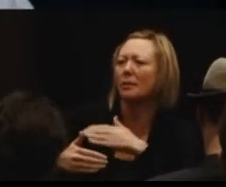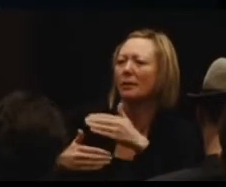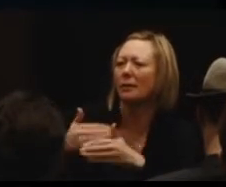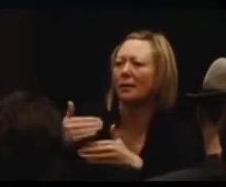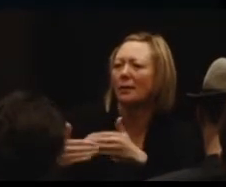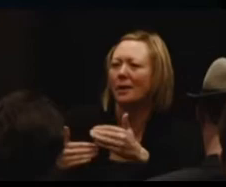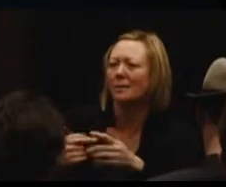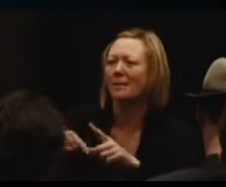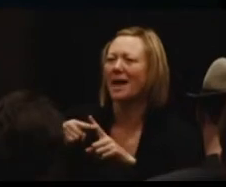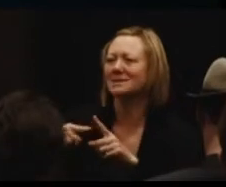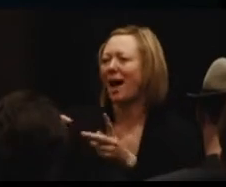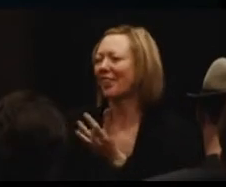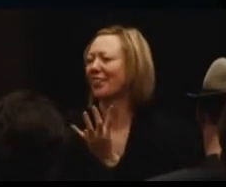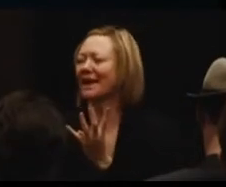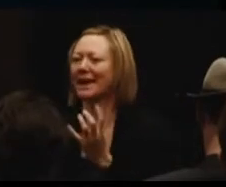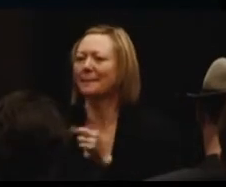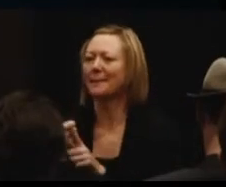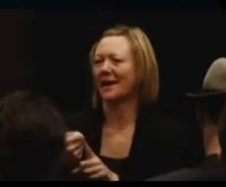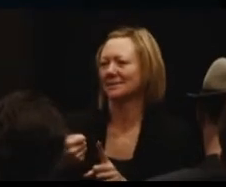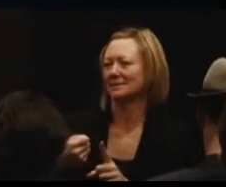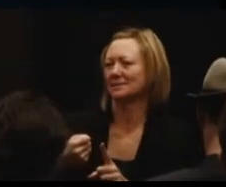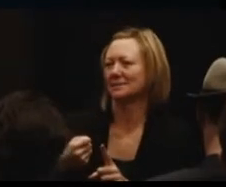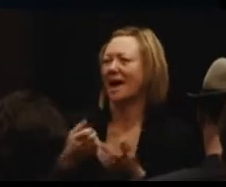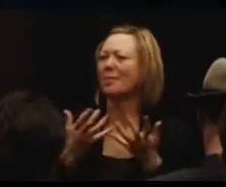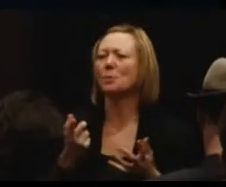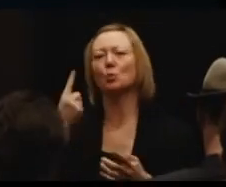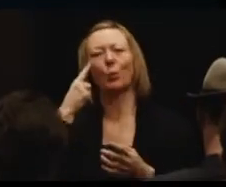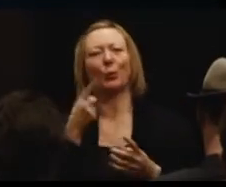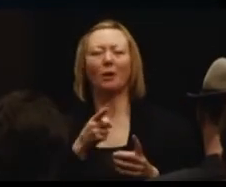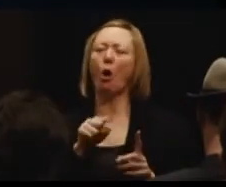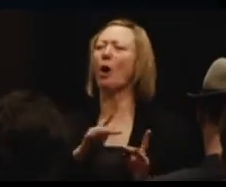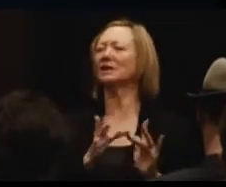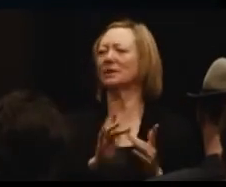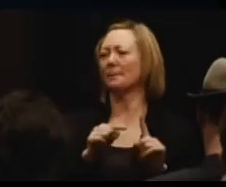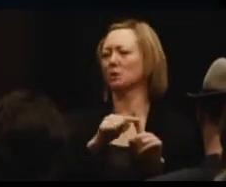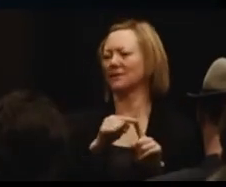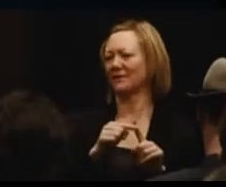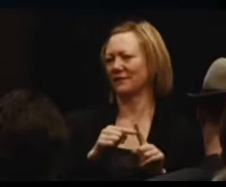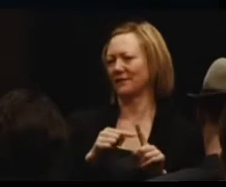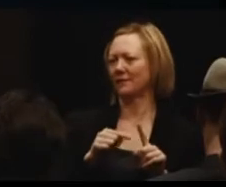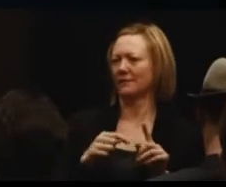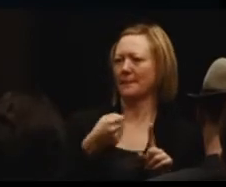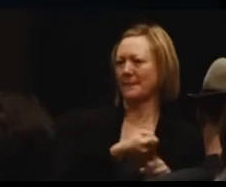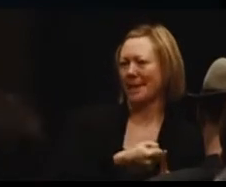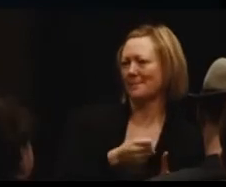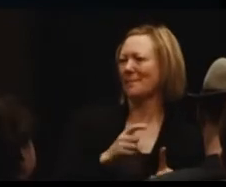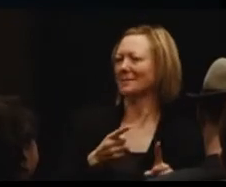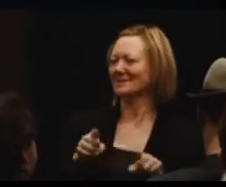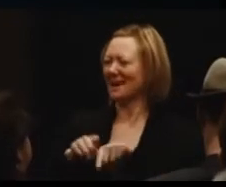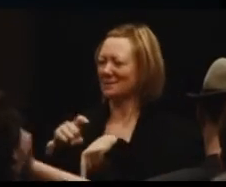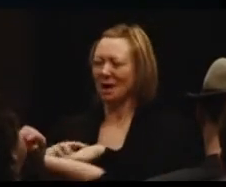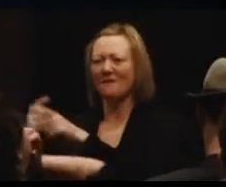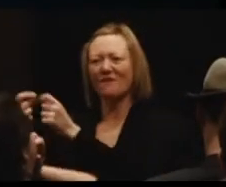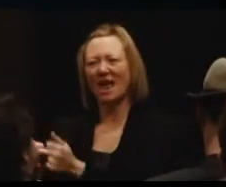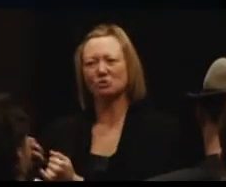things happening. At the moment, we think that the internet is probably having these positive impacts, but we're also having financial crises, so it's very hard to work out